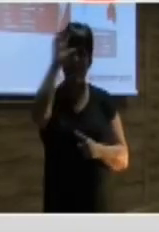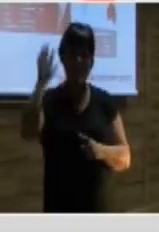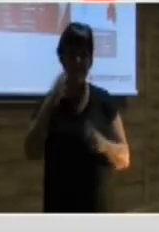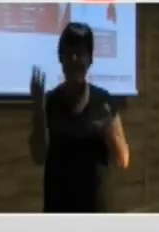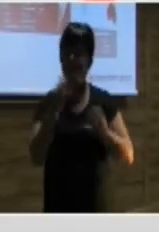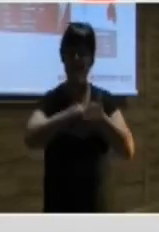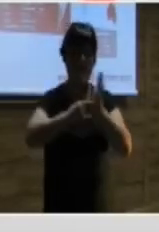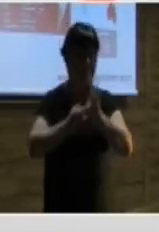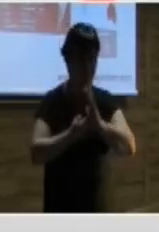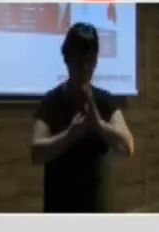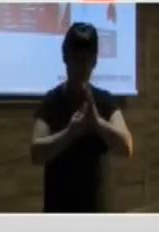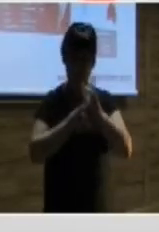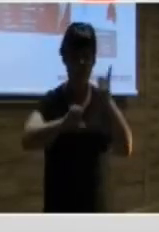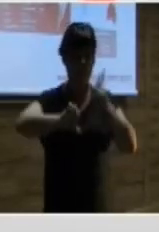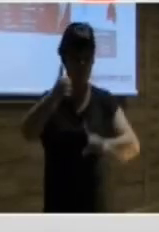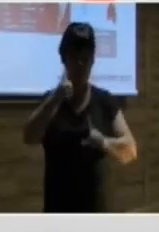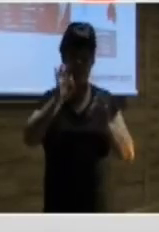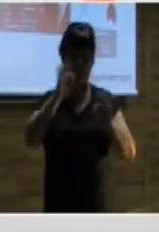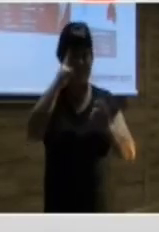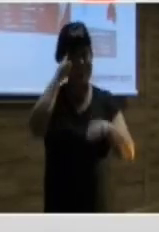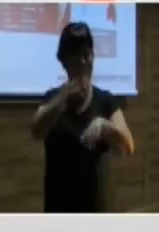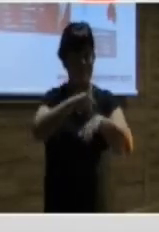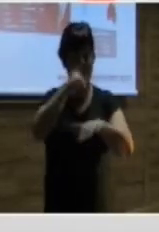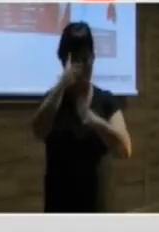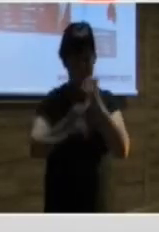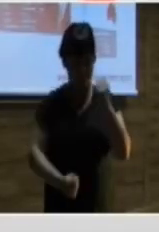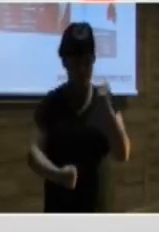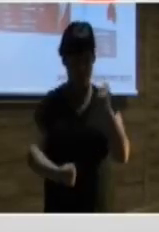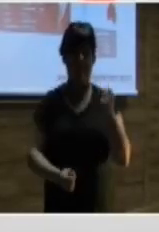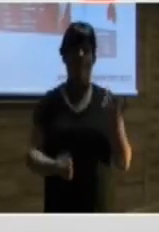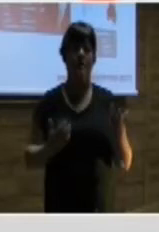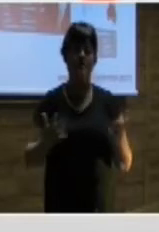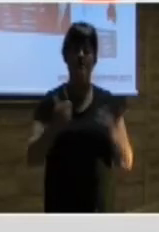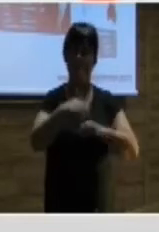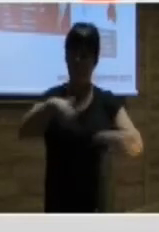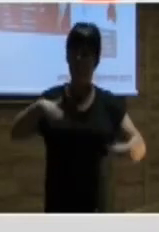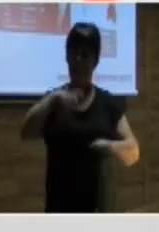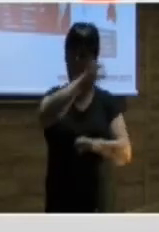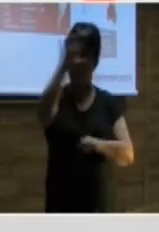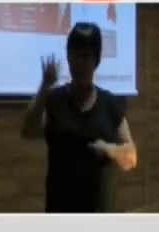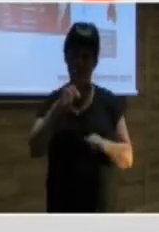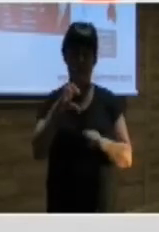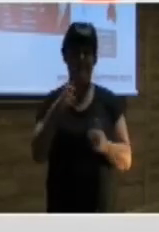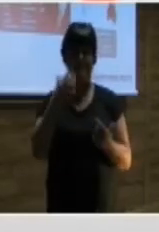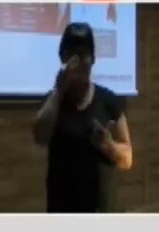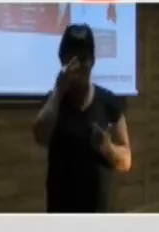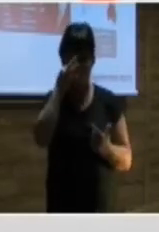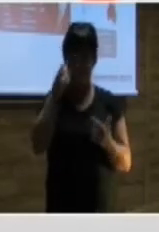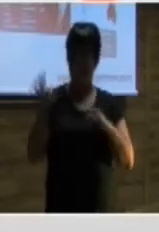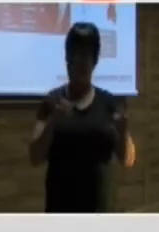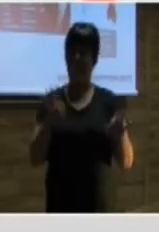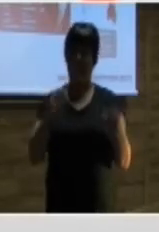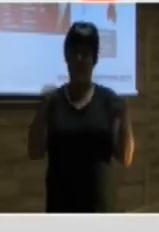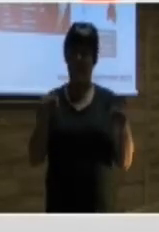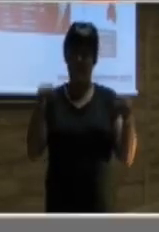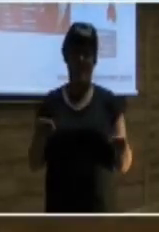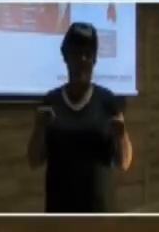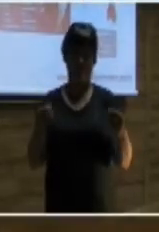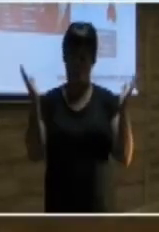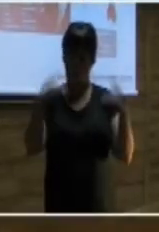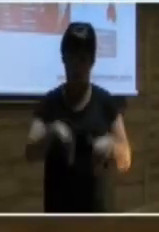Most countries are woefully unprepared for dementia. They have not planned for it, and in many cases they are